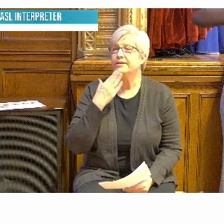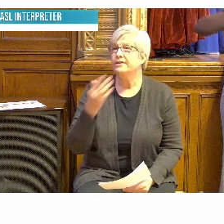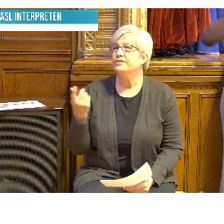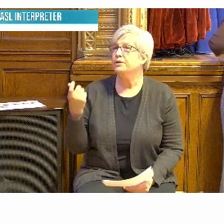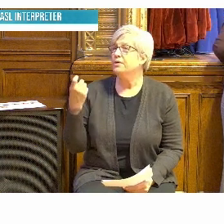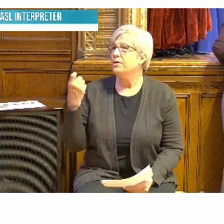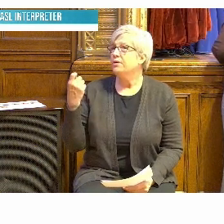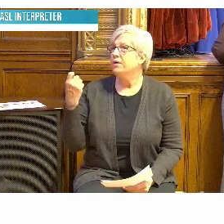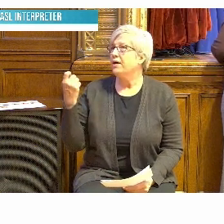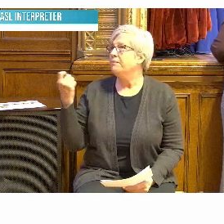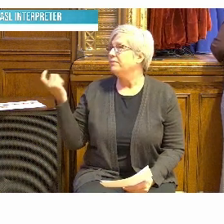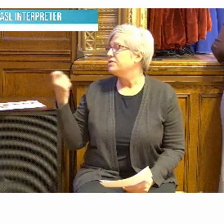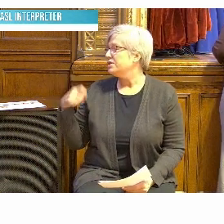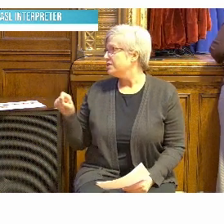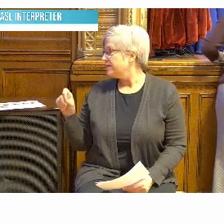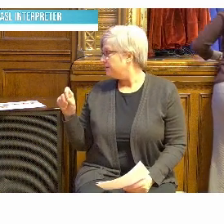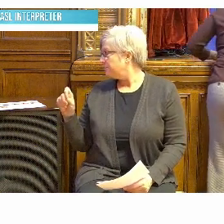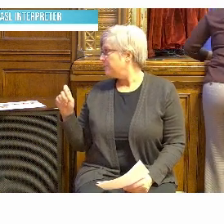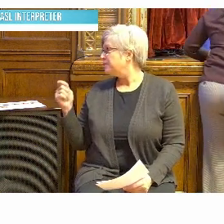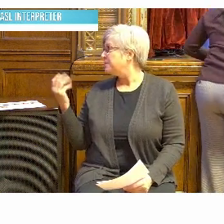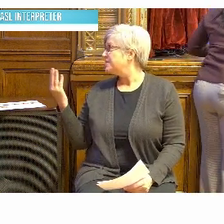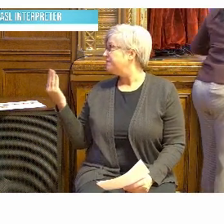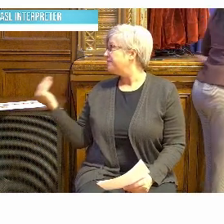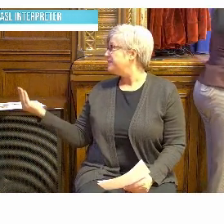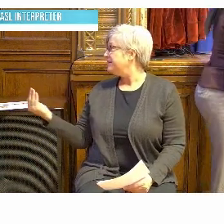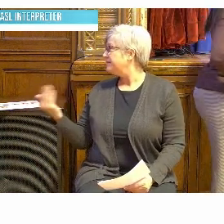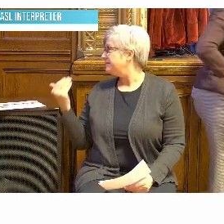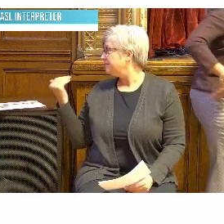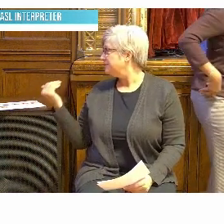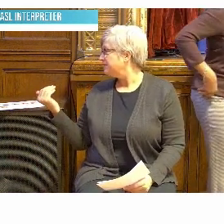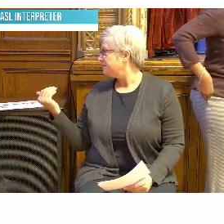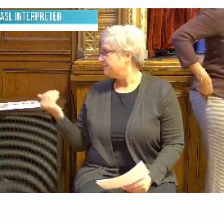Okay. You can do it.